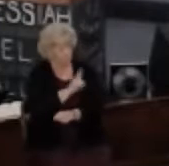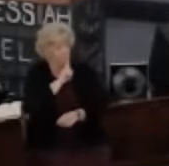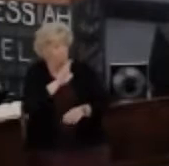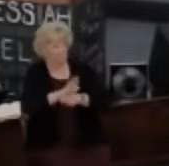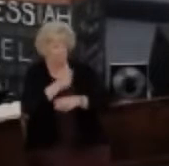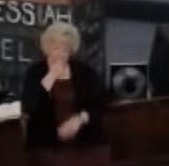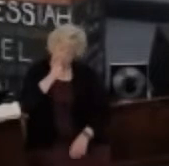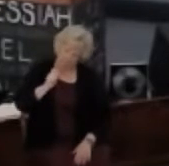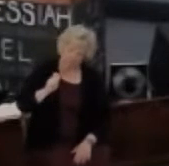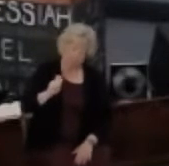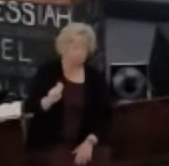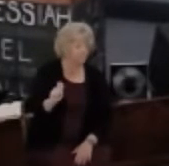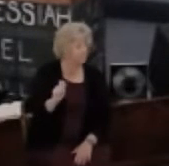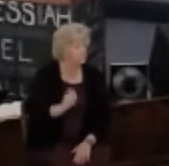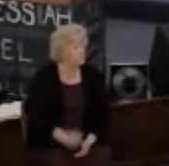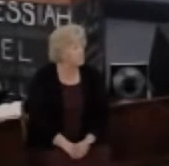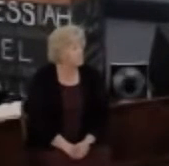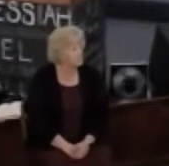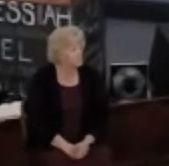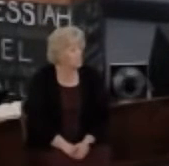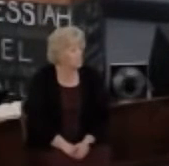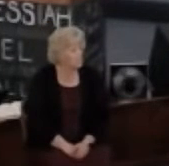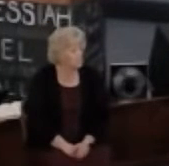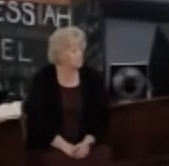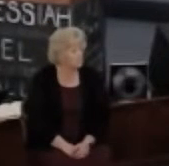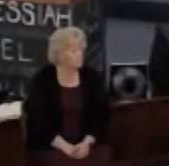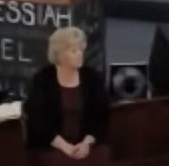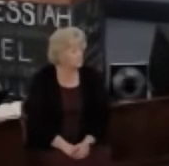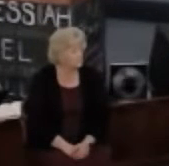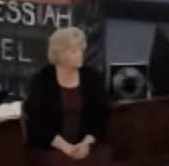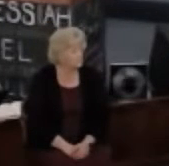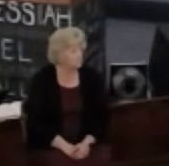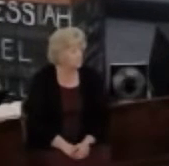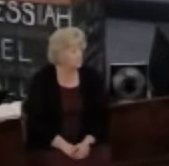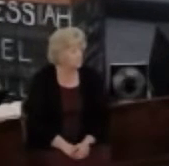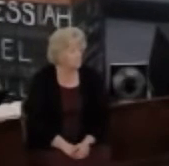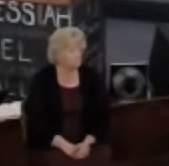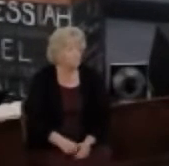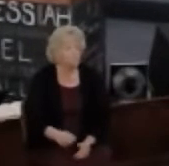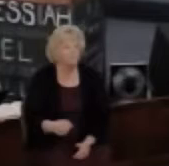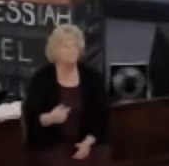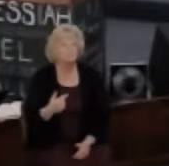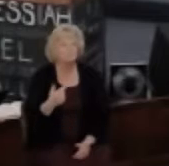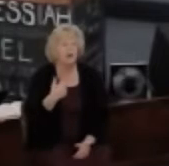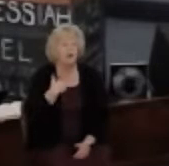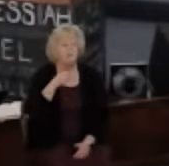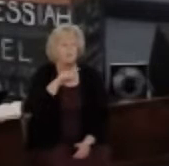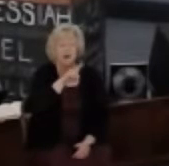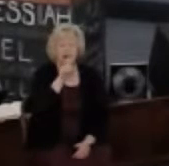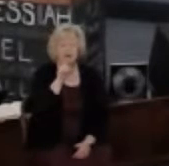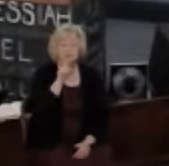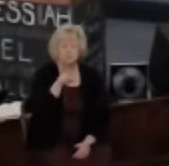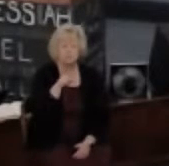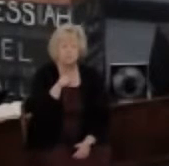period. Now, in a moment, I'm going to ask you a question.